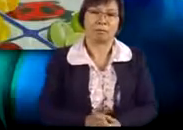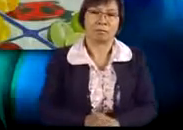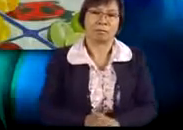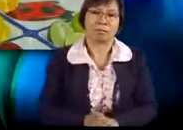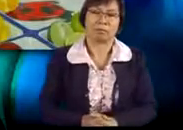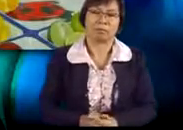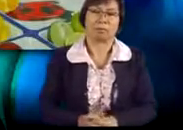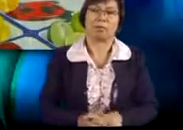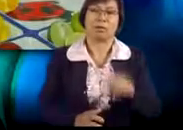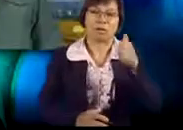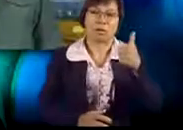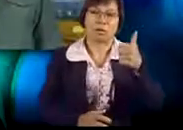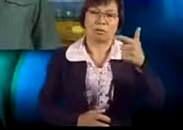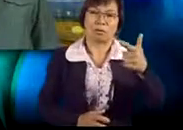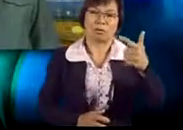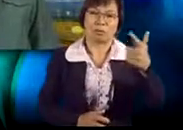2,